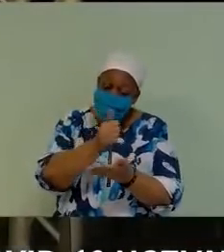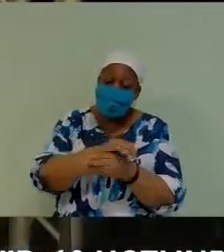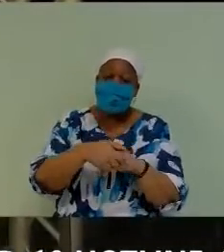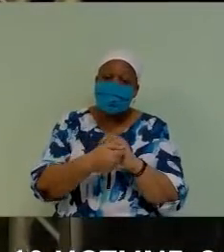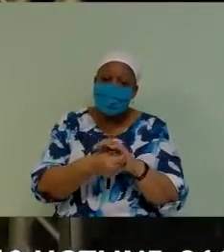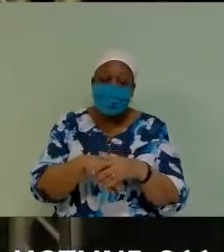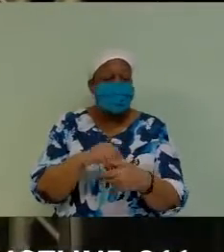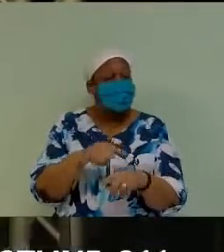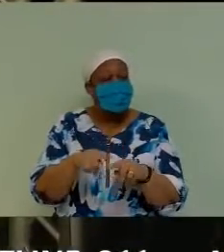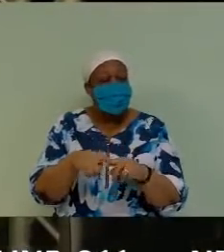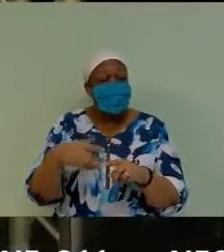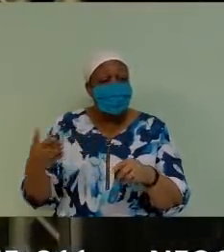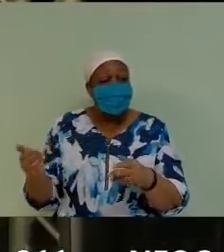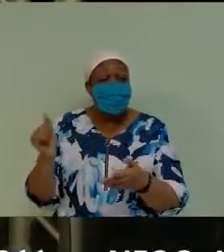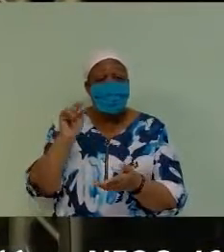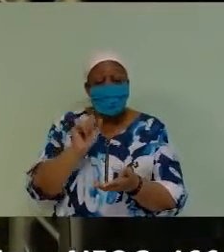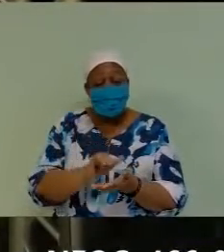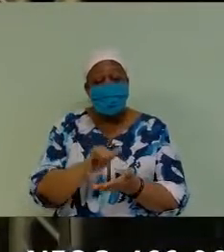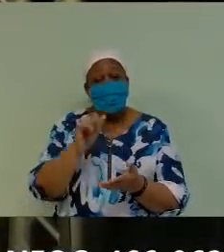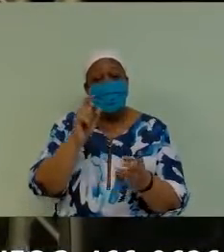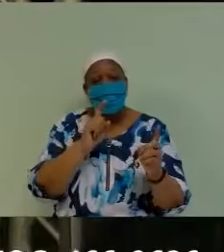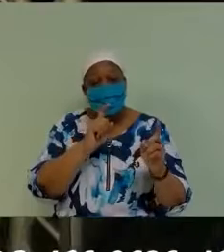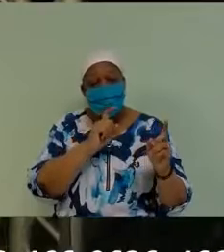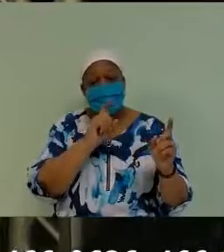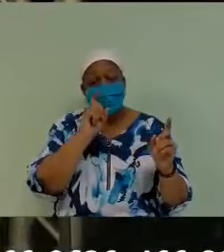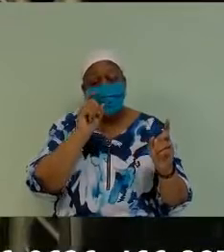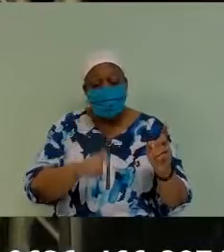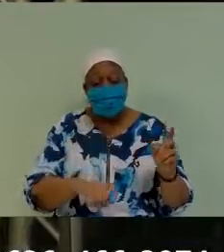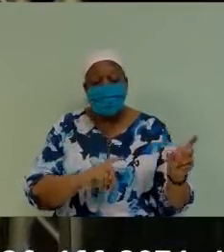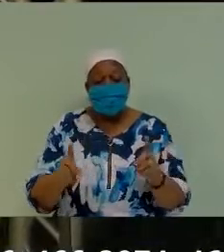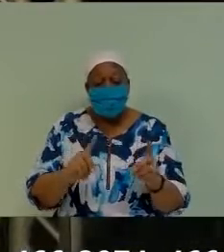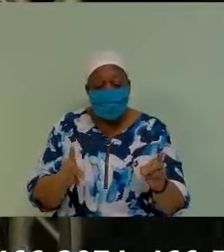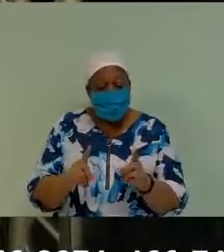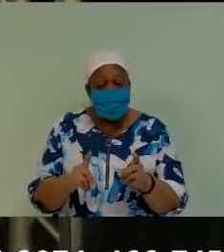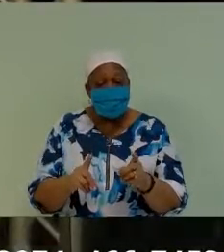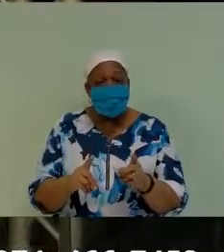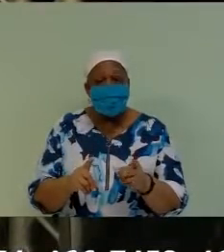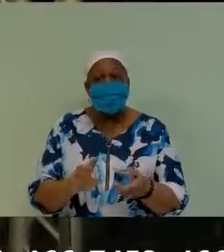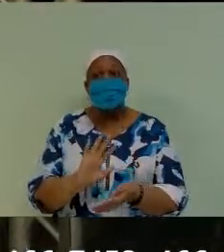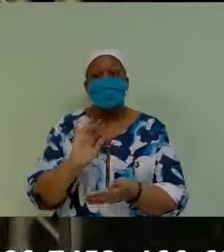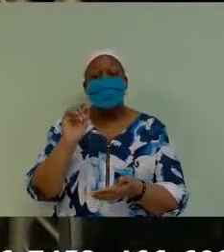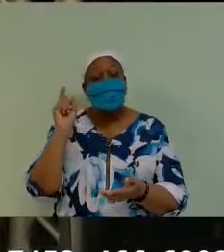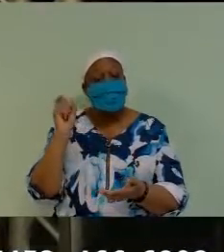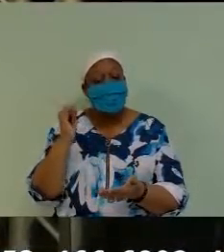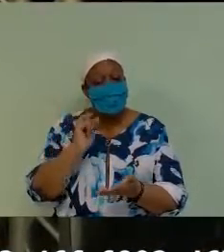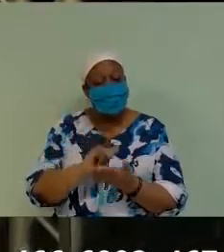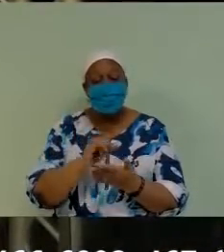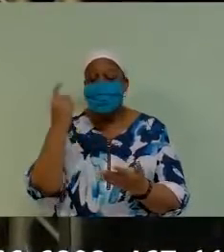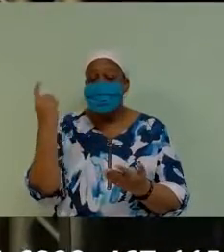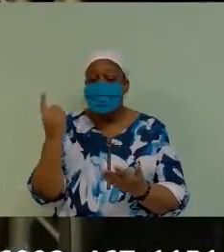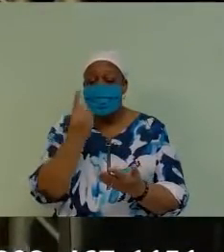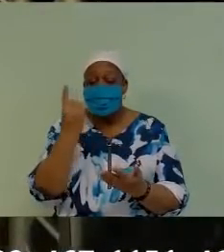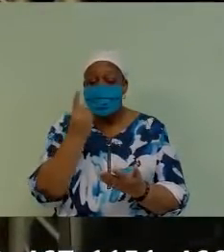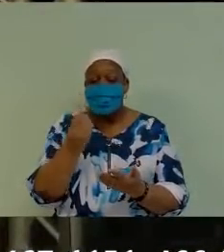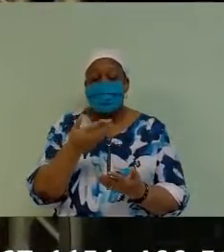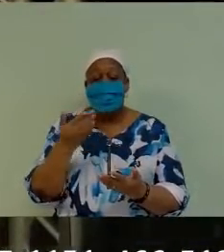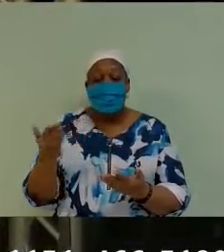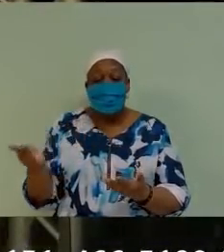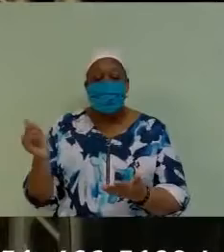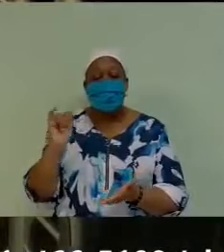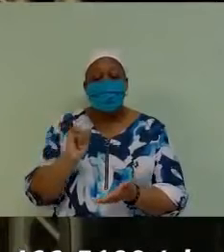distancing protocols. These measures, along with the hand hygiene measures, are the